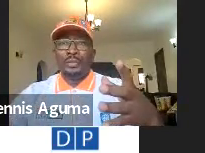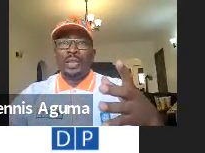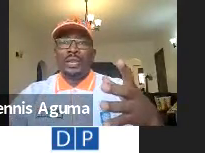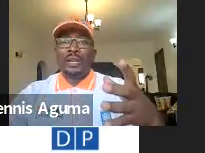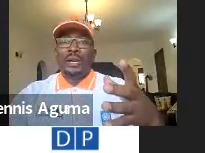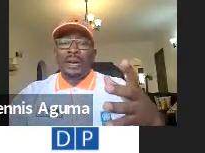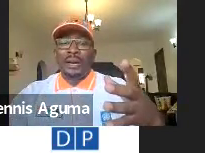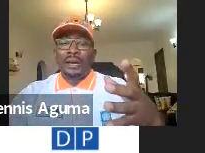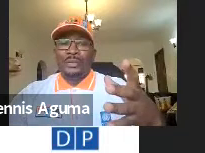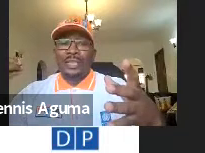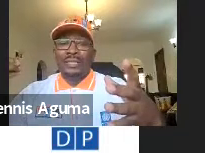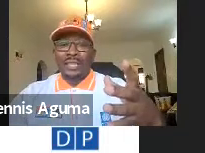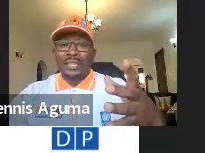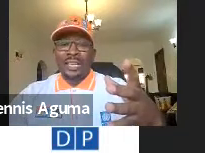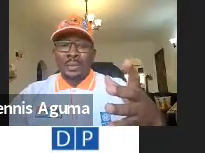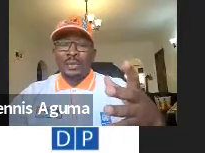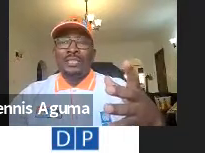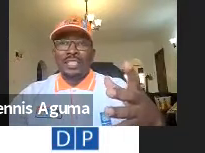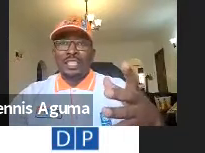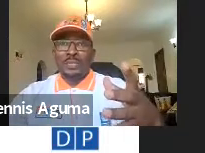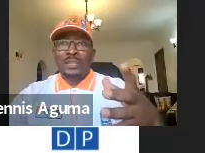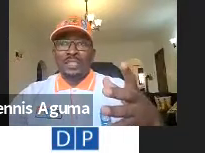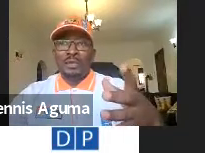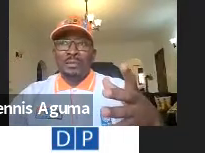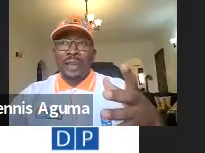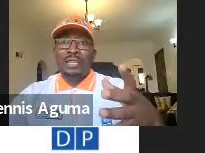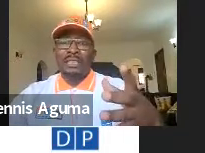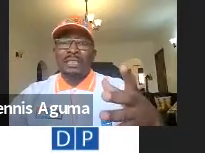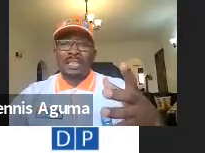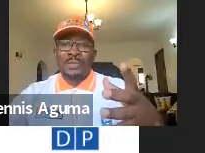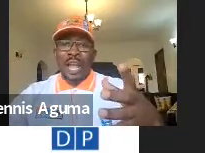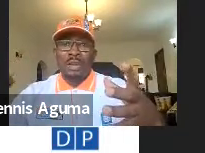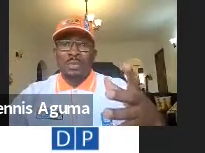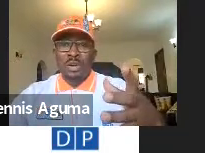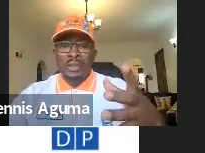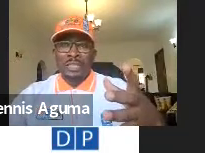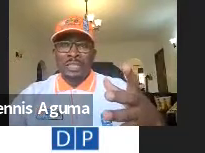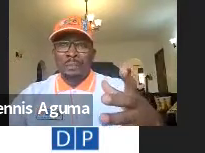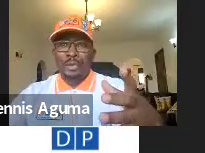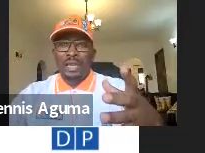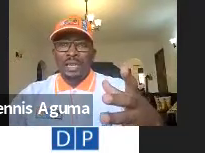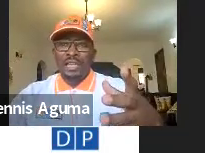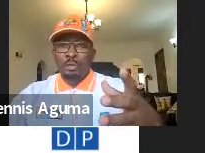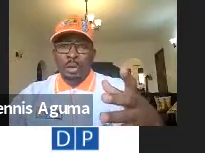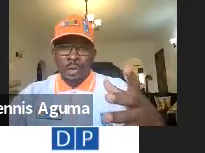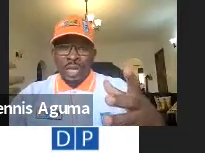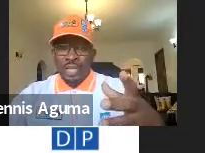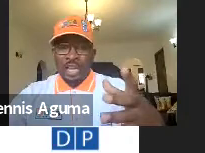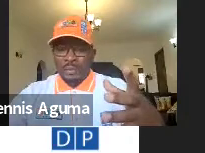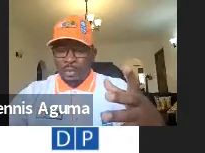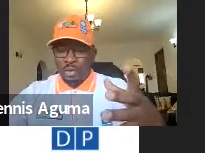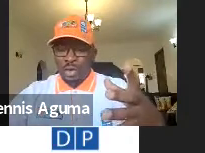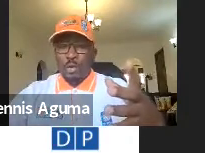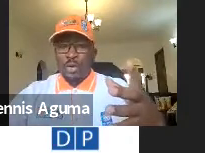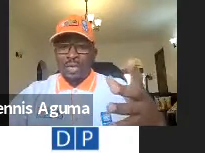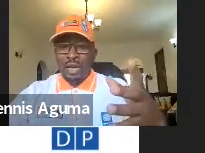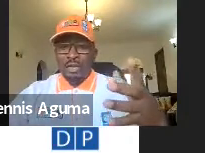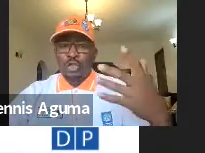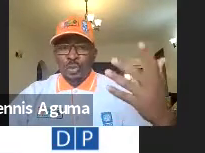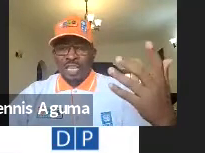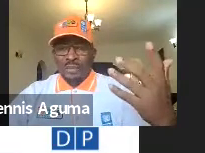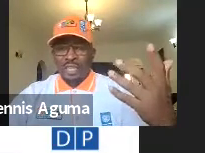field and study and put these things into practice. We find that that is becoming more effective in equipping our young people